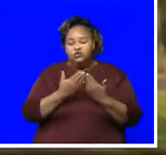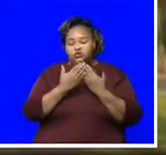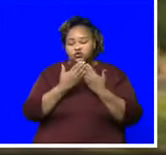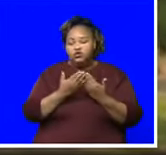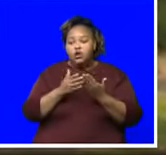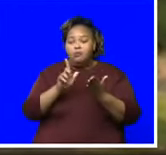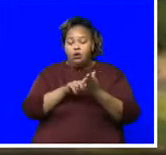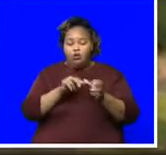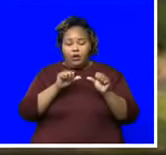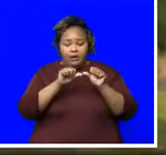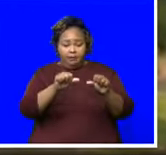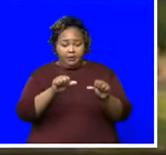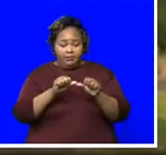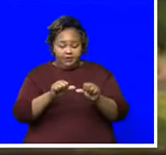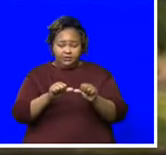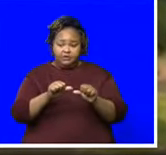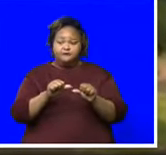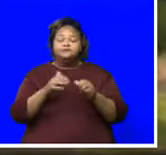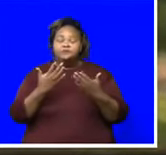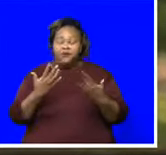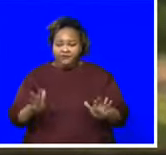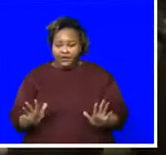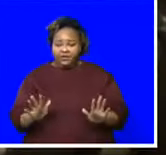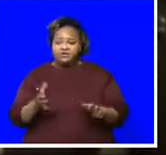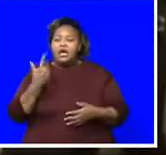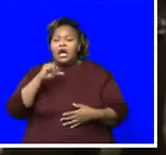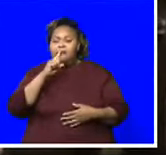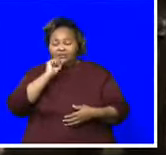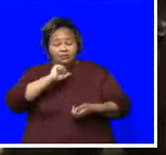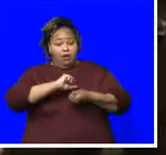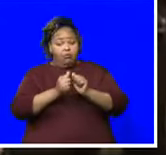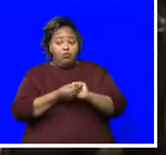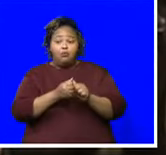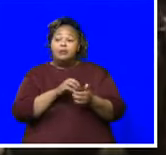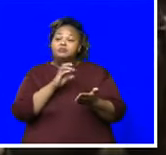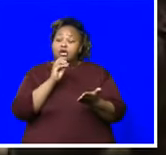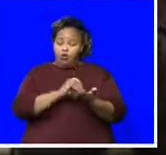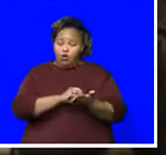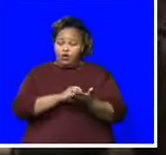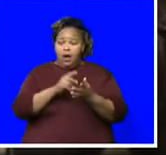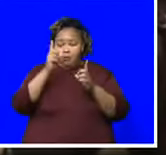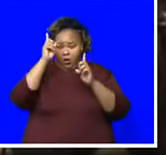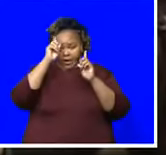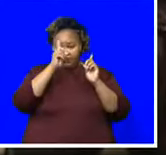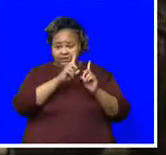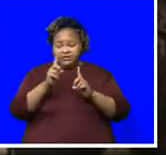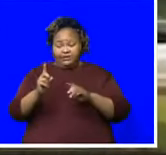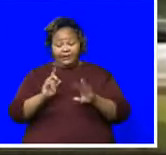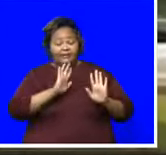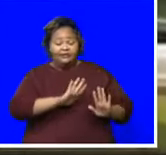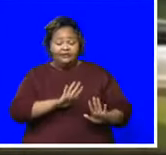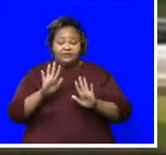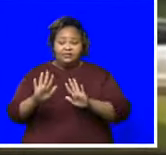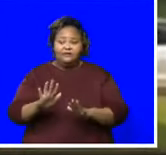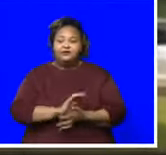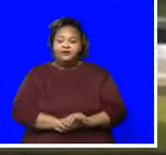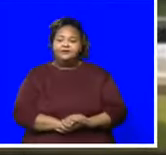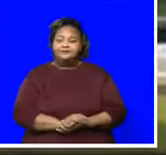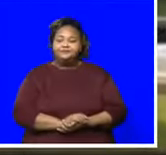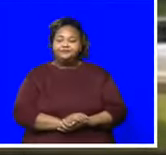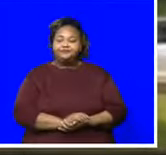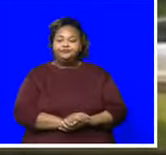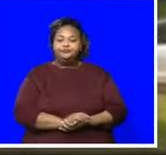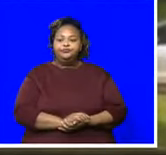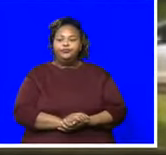hamba esikolweni sinema challenges noko lamaningi kakhulu njengabaphathi betikolwa lokunye nje ngona lesi